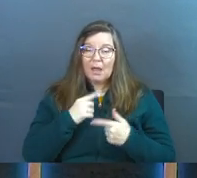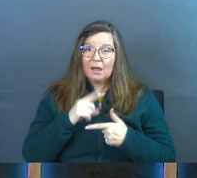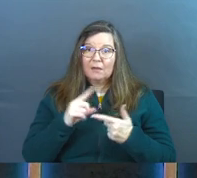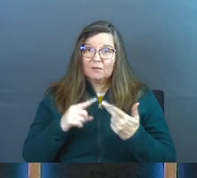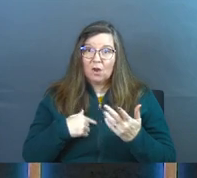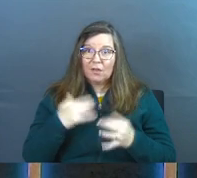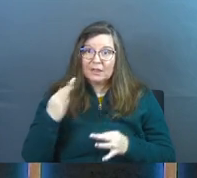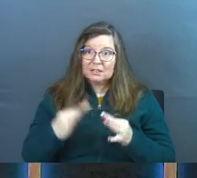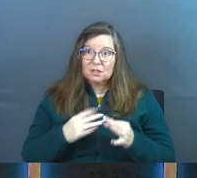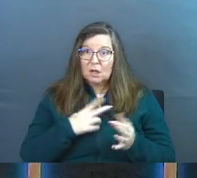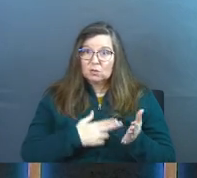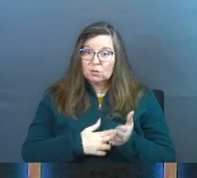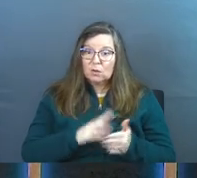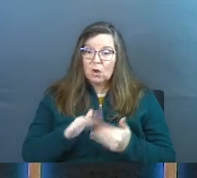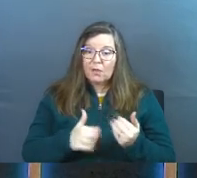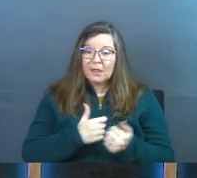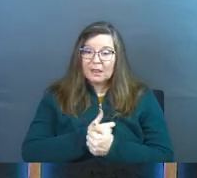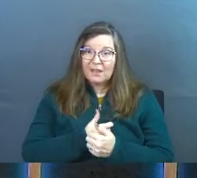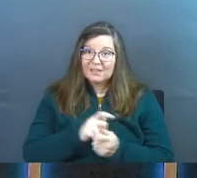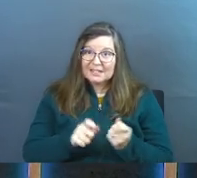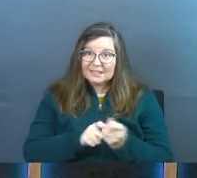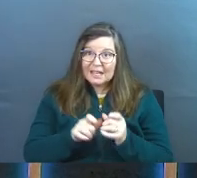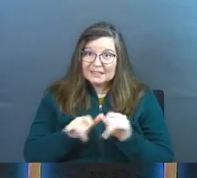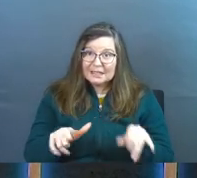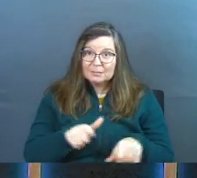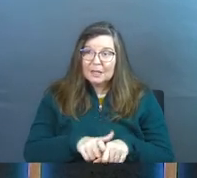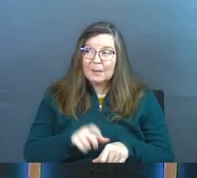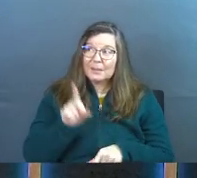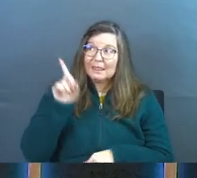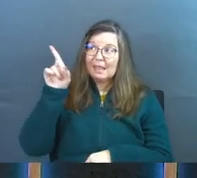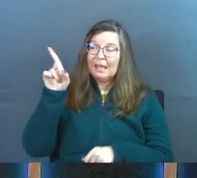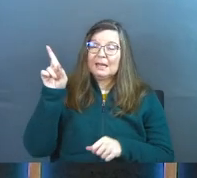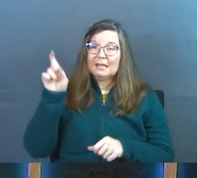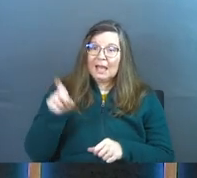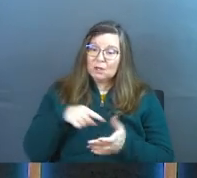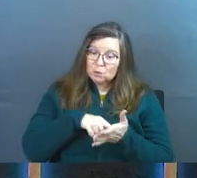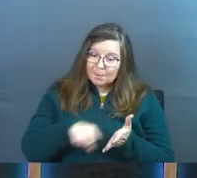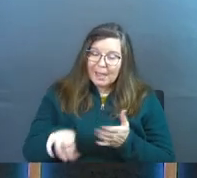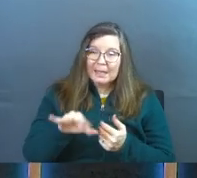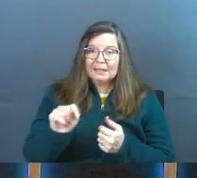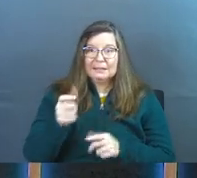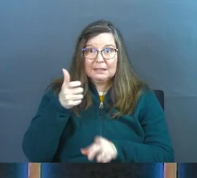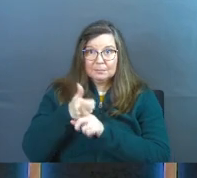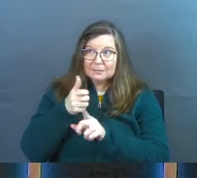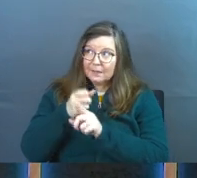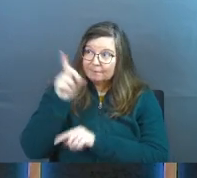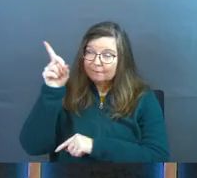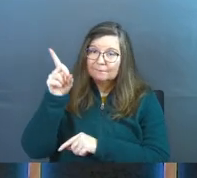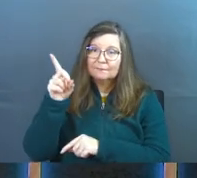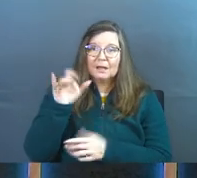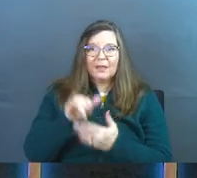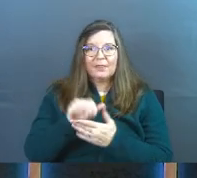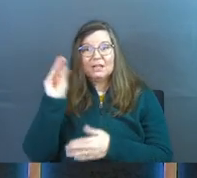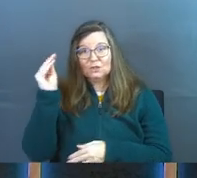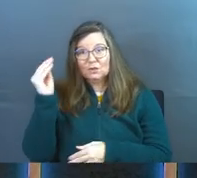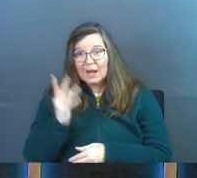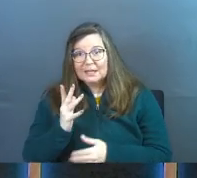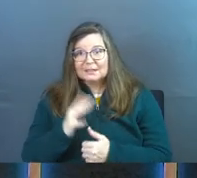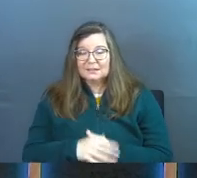that justice and all that truth and all that love at the exact same time is that he had to pay it. And that's